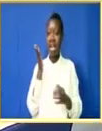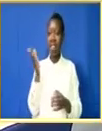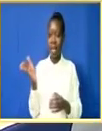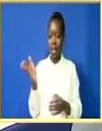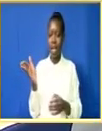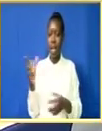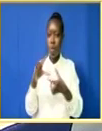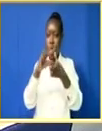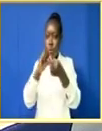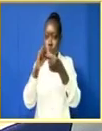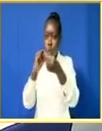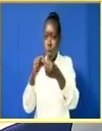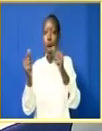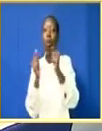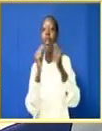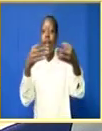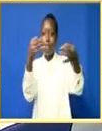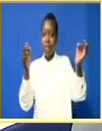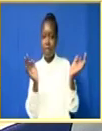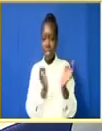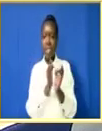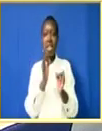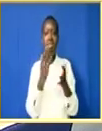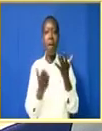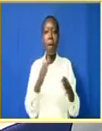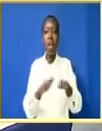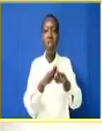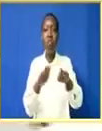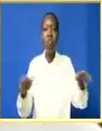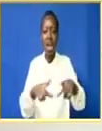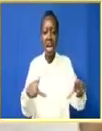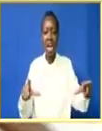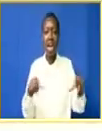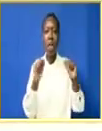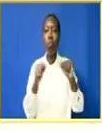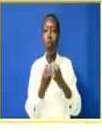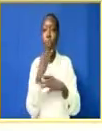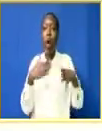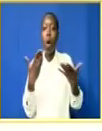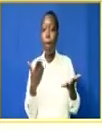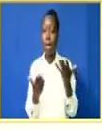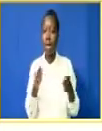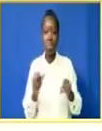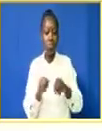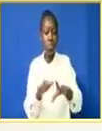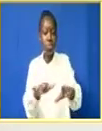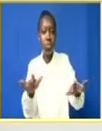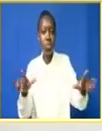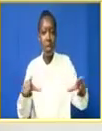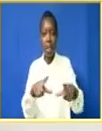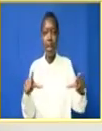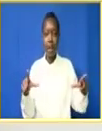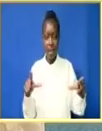Yes. So, if it was just on the flat ground, it would have just spread on the ground. It wouldn't have gone